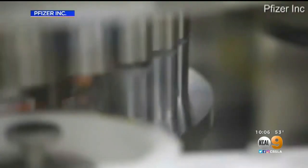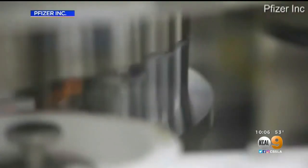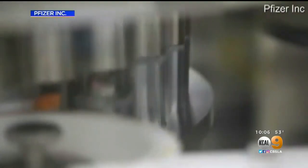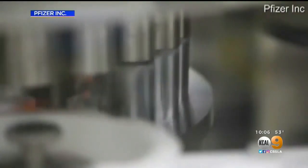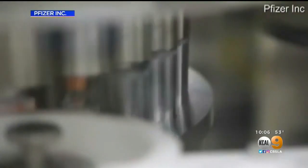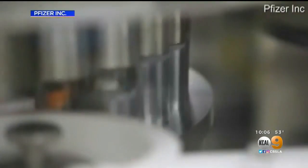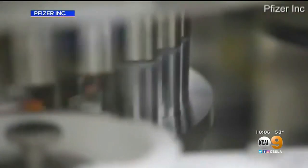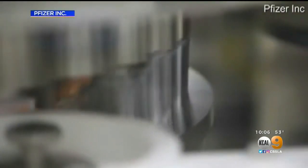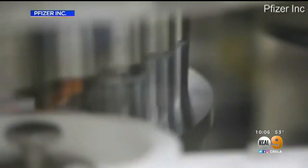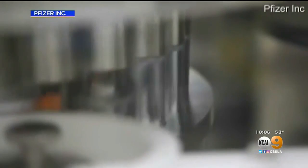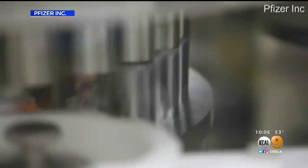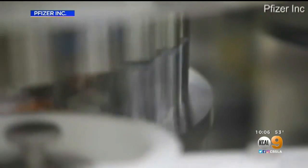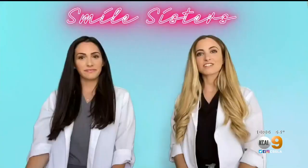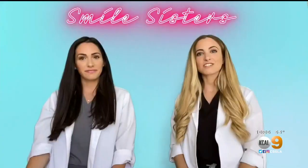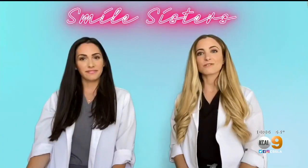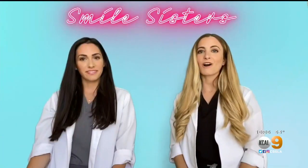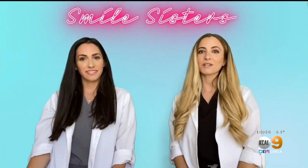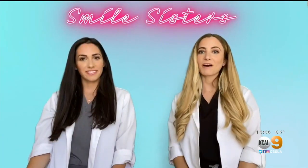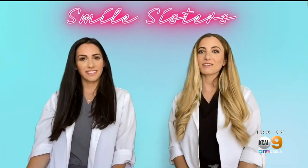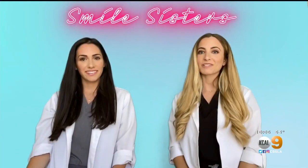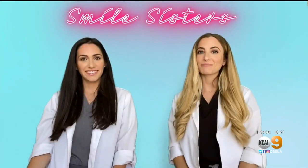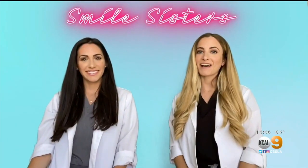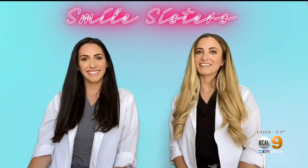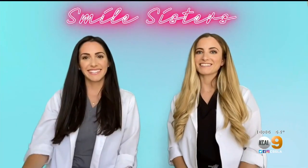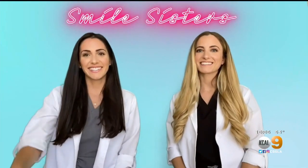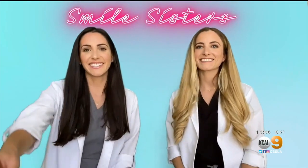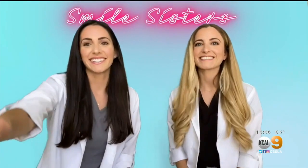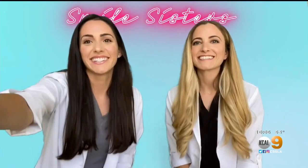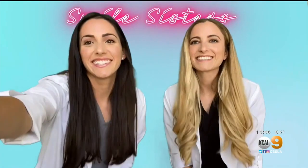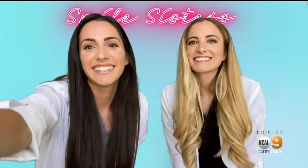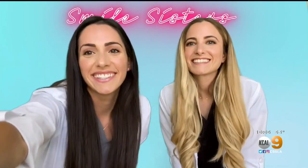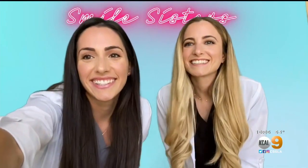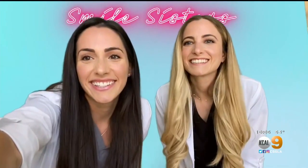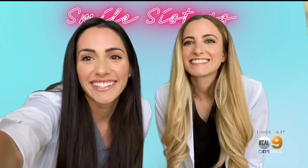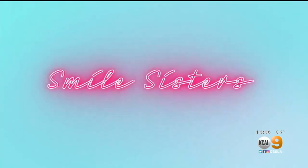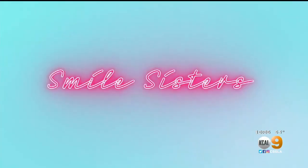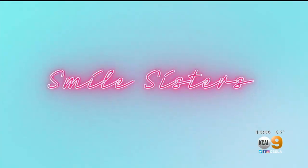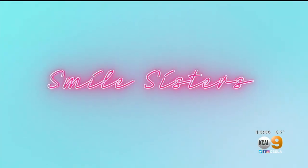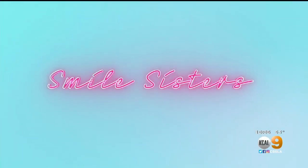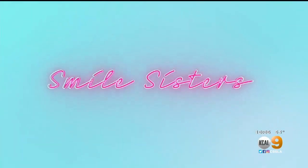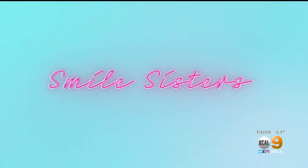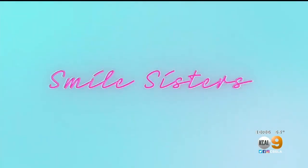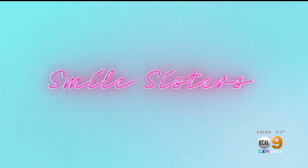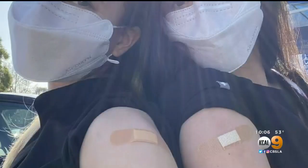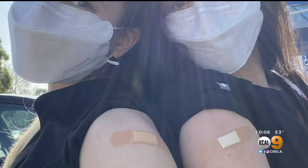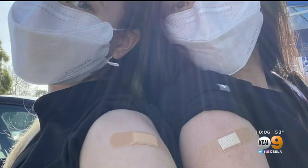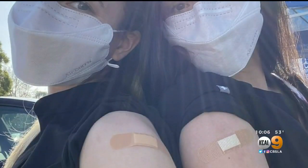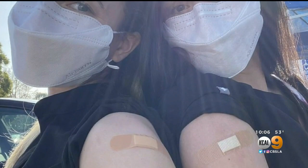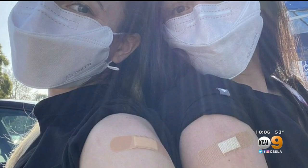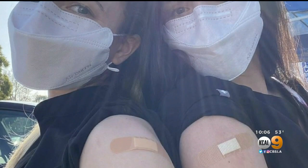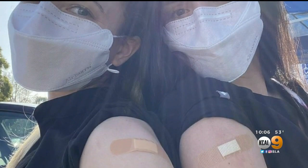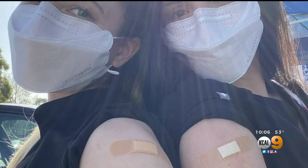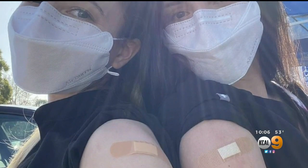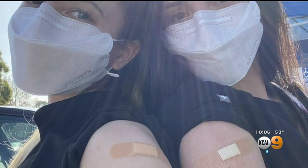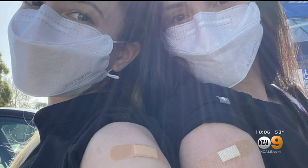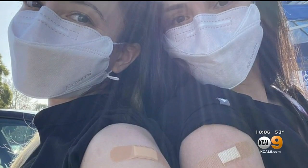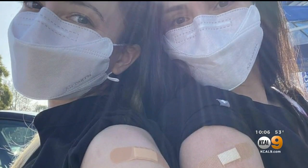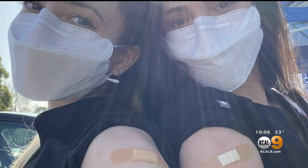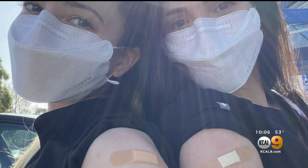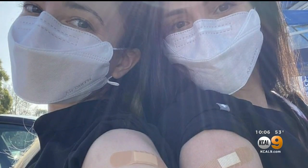by the end of the week to healthcare workers. The Gottlieb sisters are dentists across the state. Dentists are now training to help administer